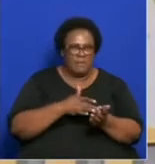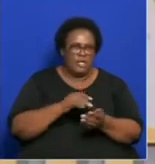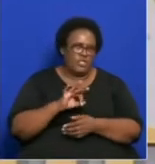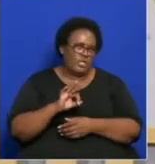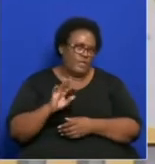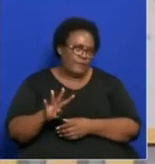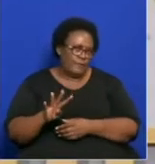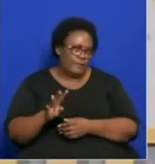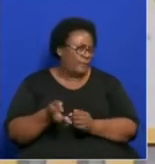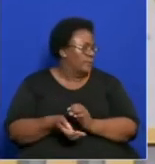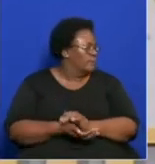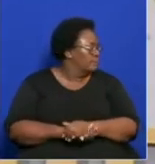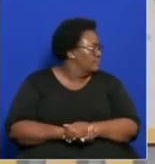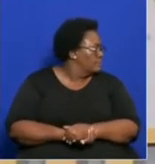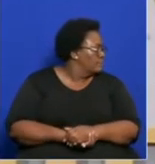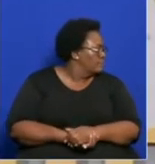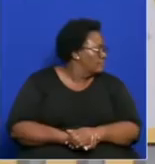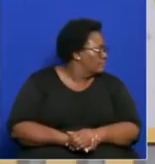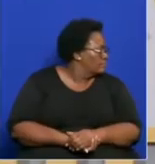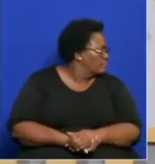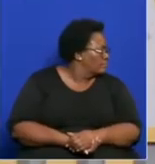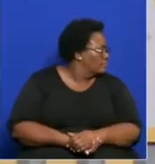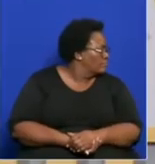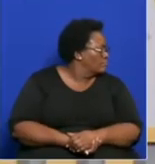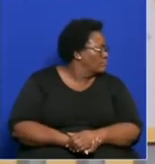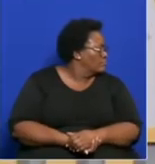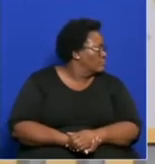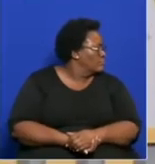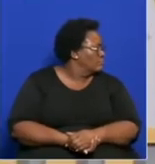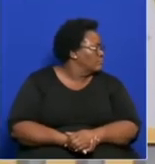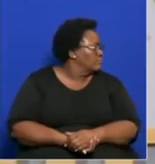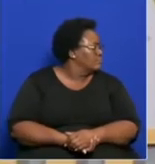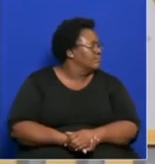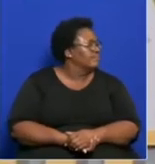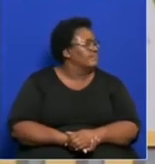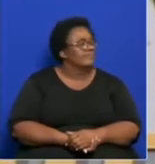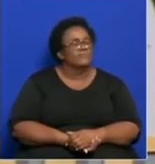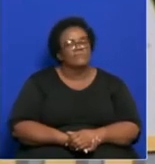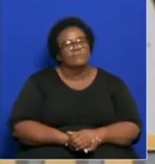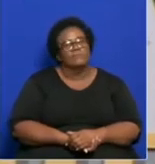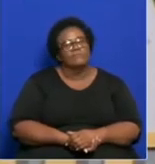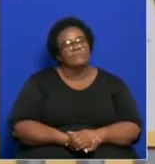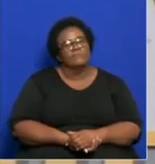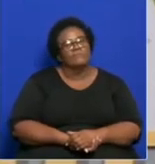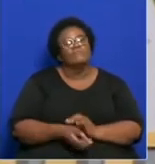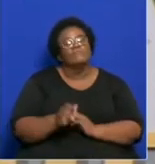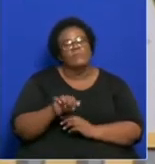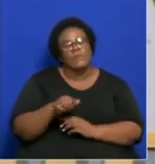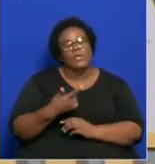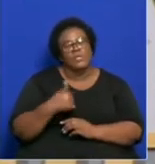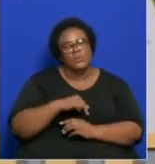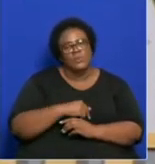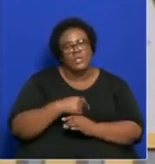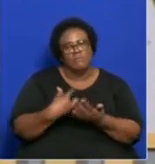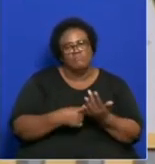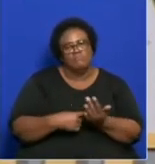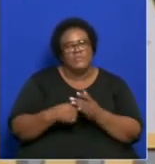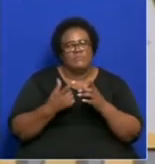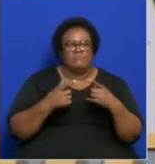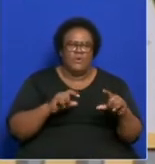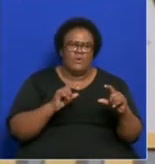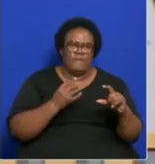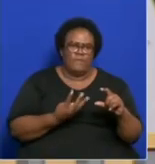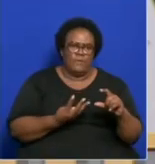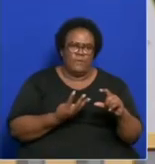right. Yes, we were on paragraph 4. I think we've deliberated